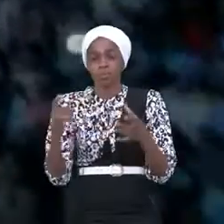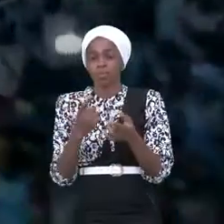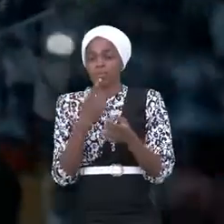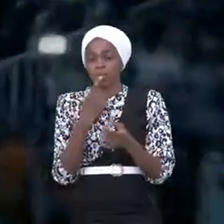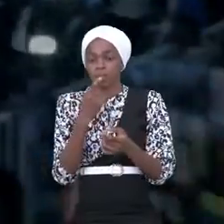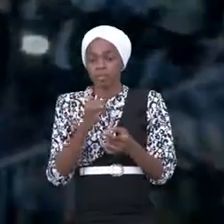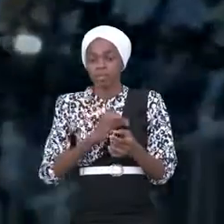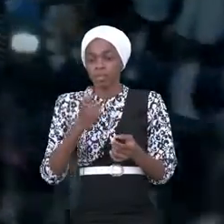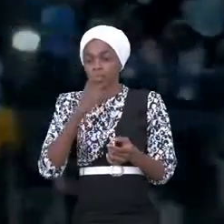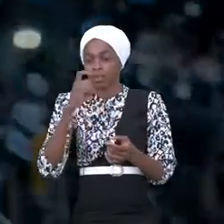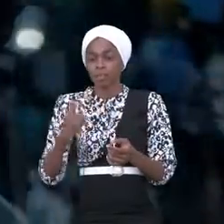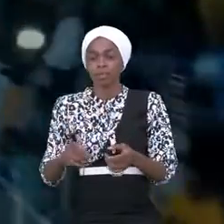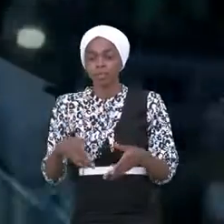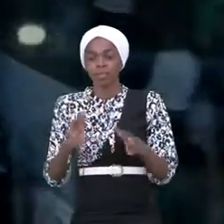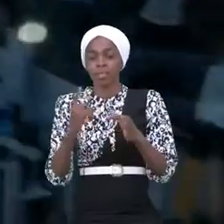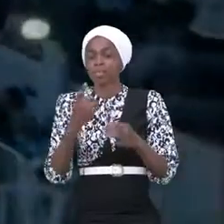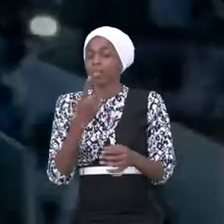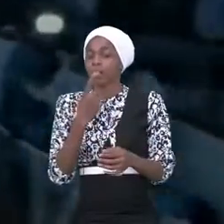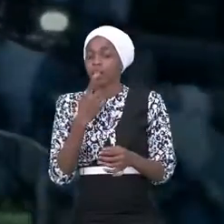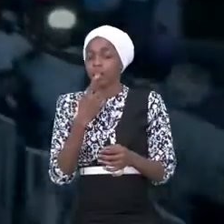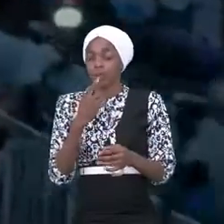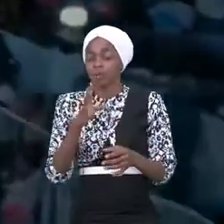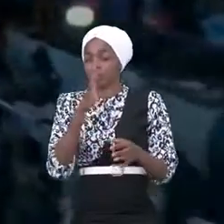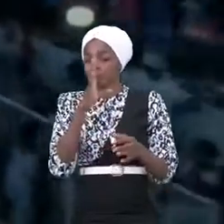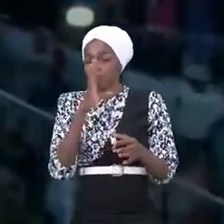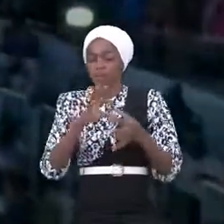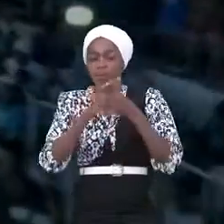I command, let the tongues be loosed here.